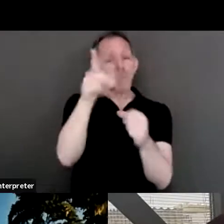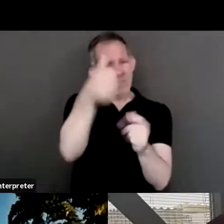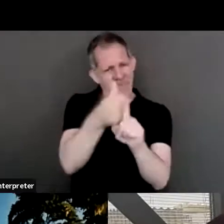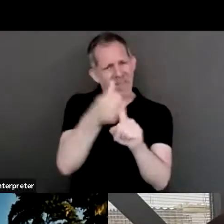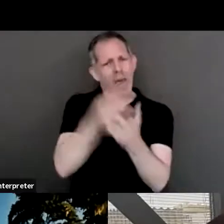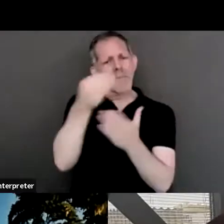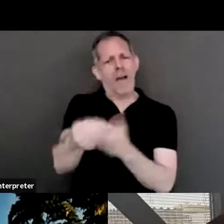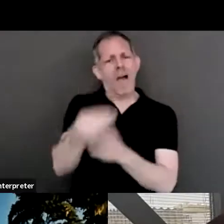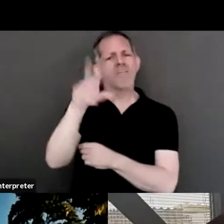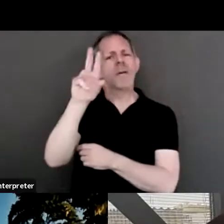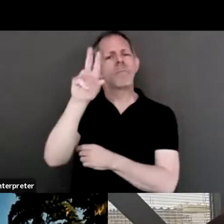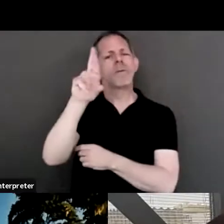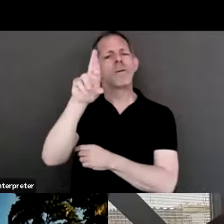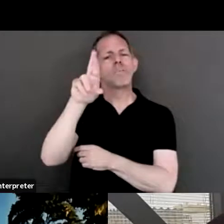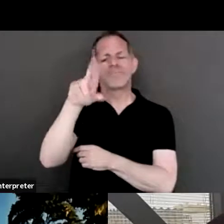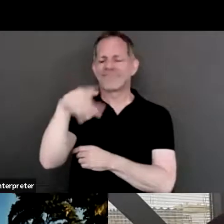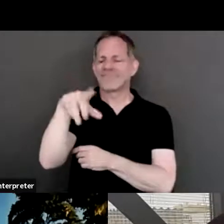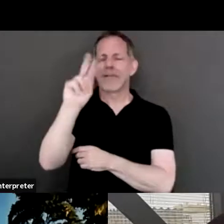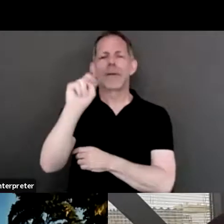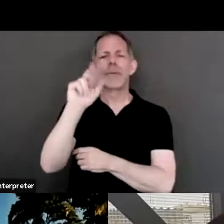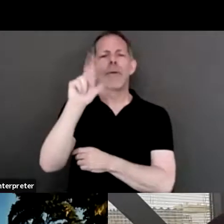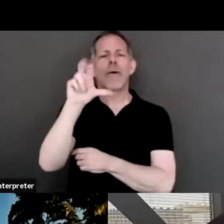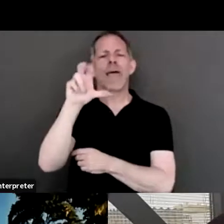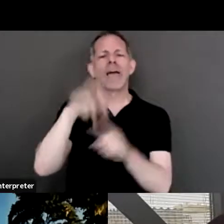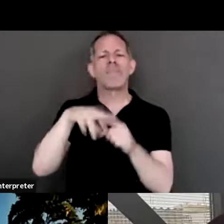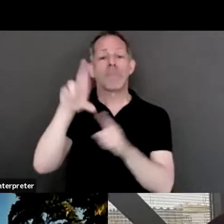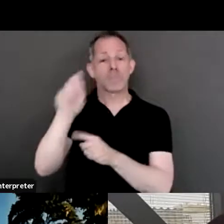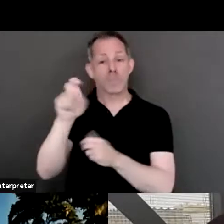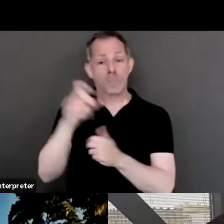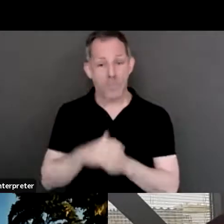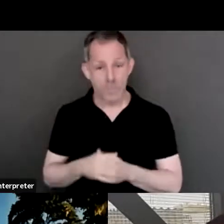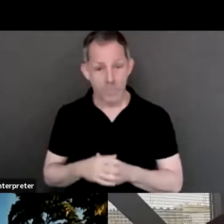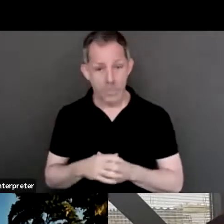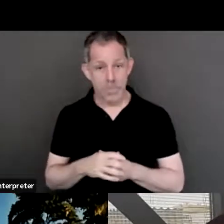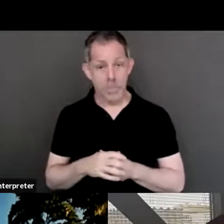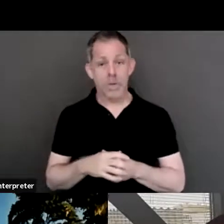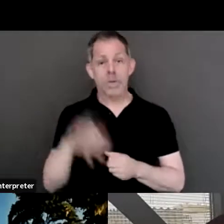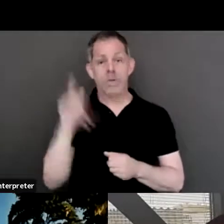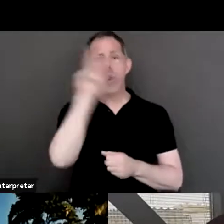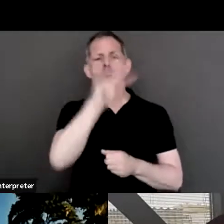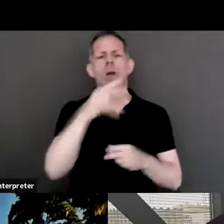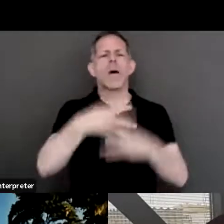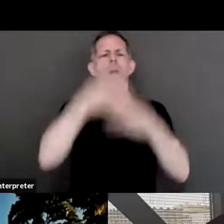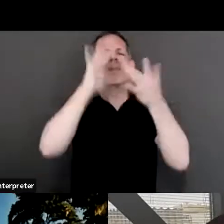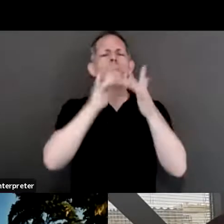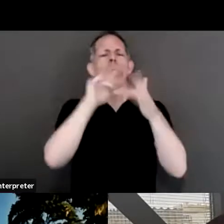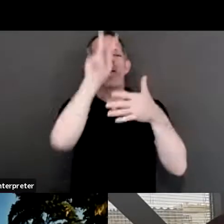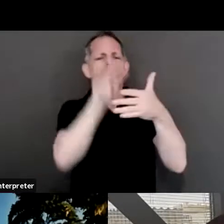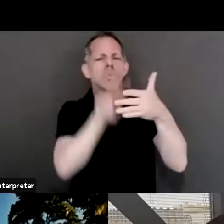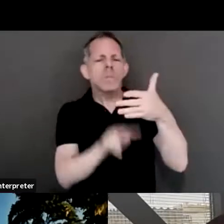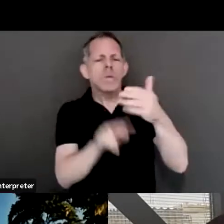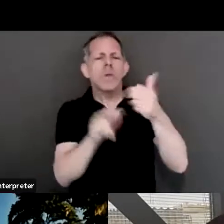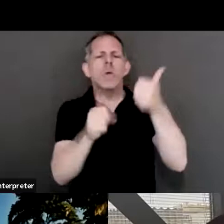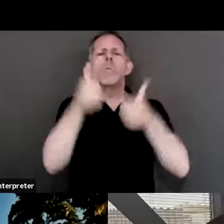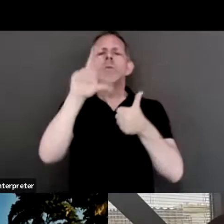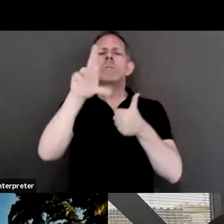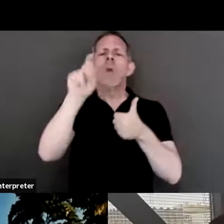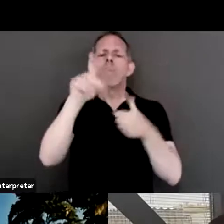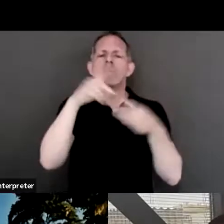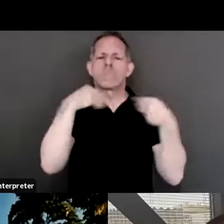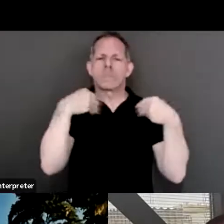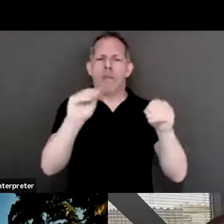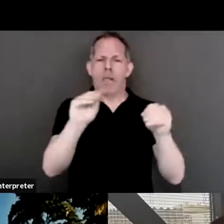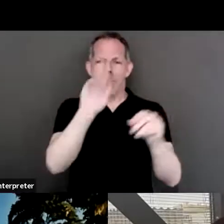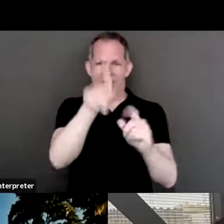www.stopoverdose.org, and you can find what pharmacies provide the naloxone kits. We also are going to be providing